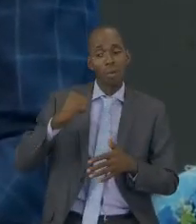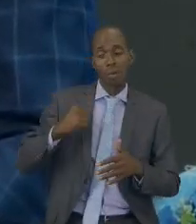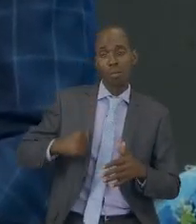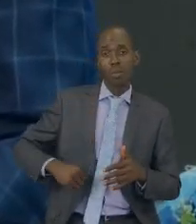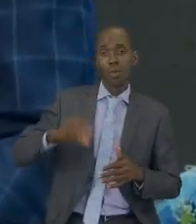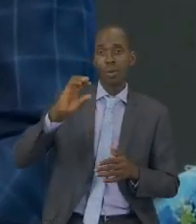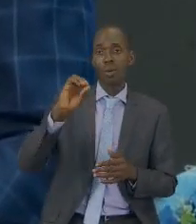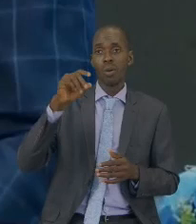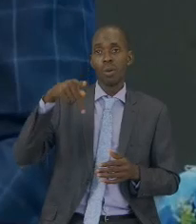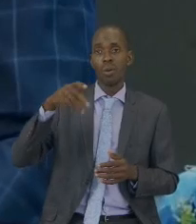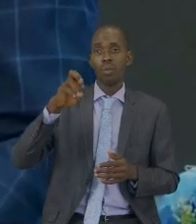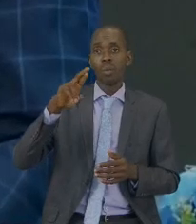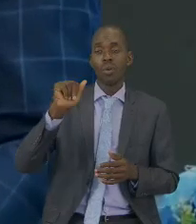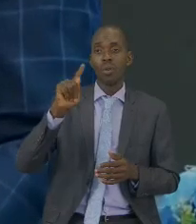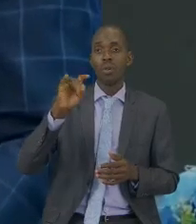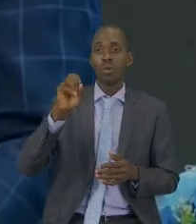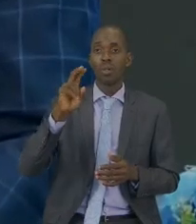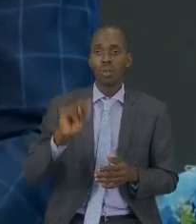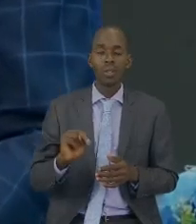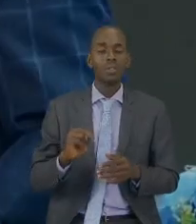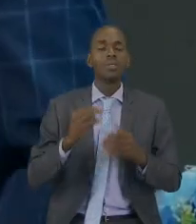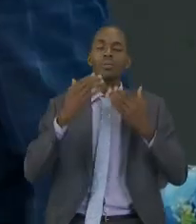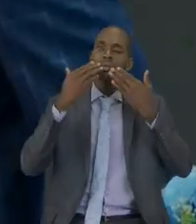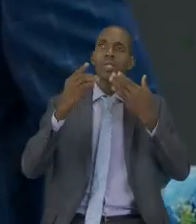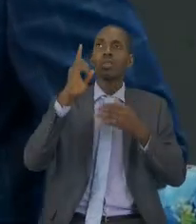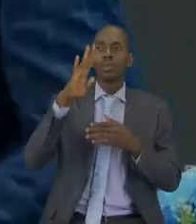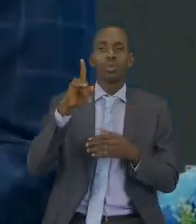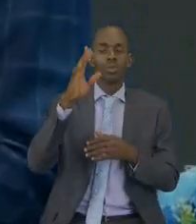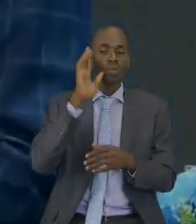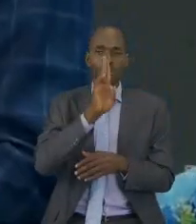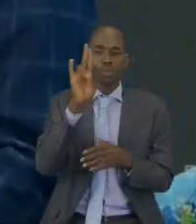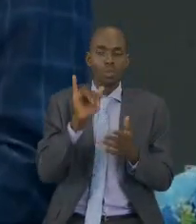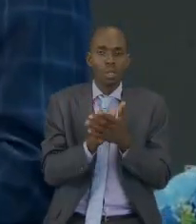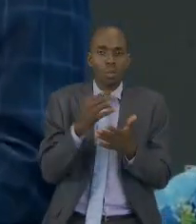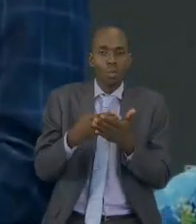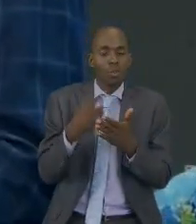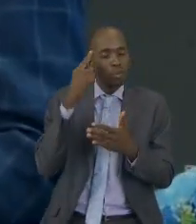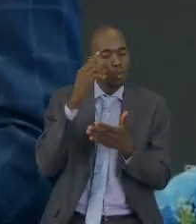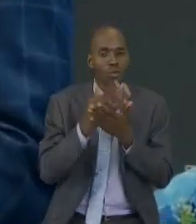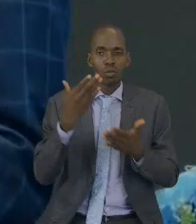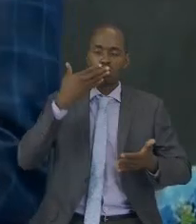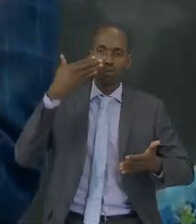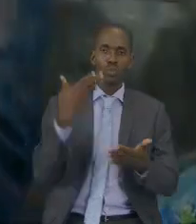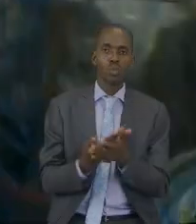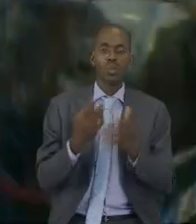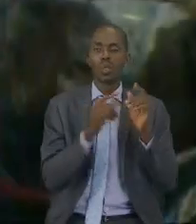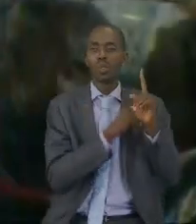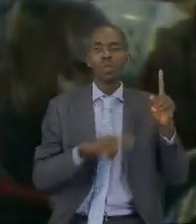start thanking God. You use that money to do something good. The Lord is going to take away your